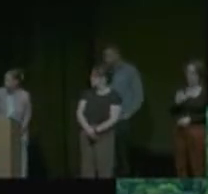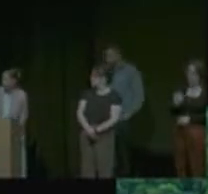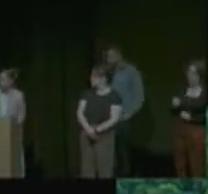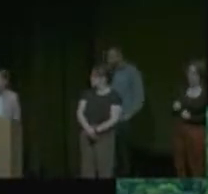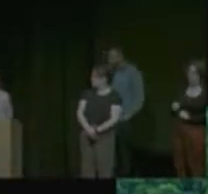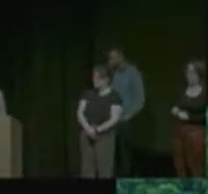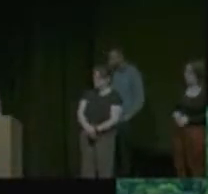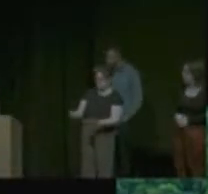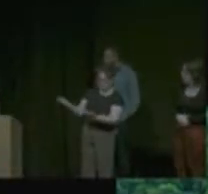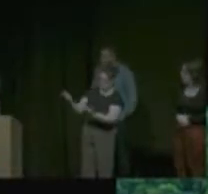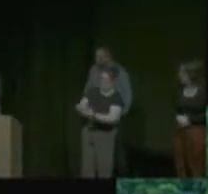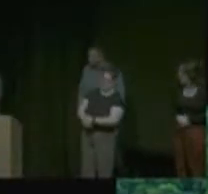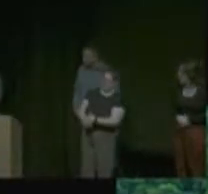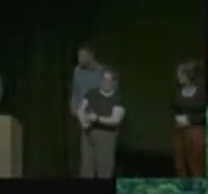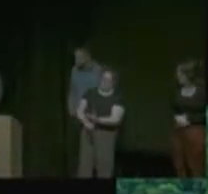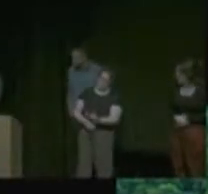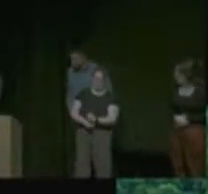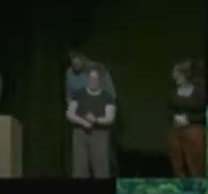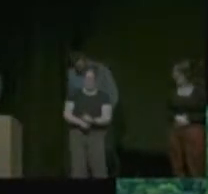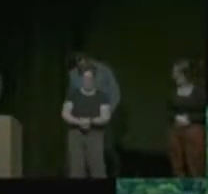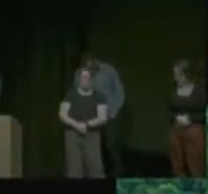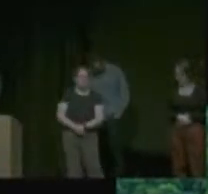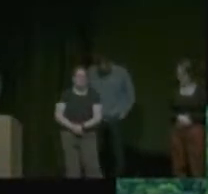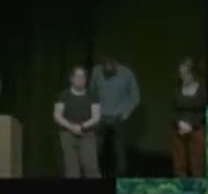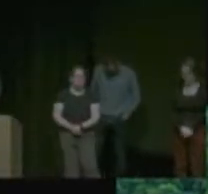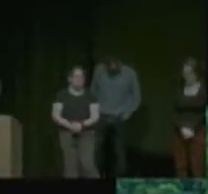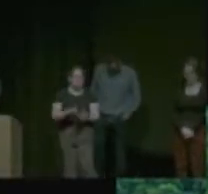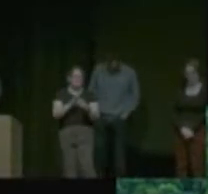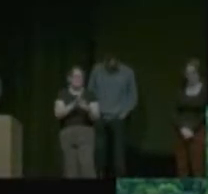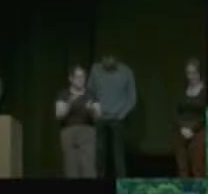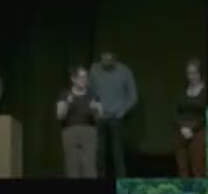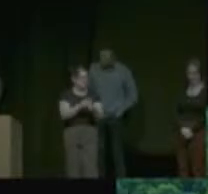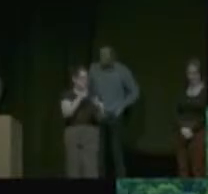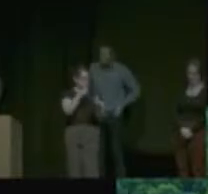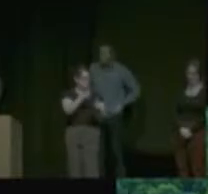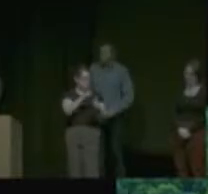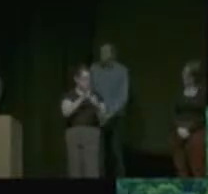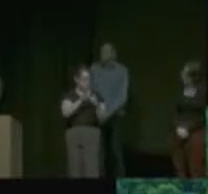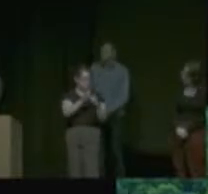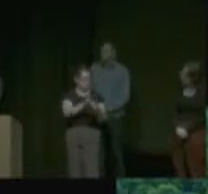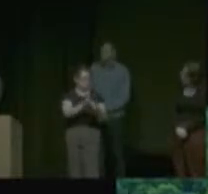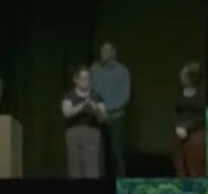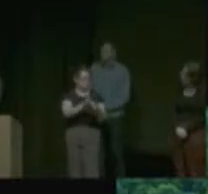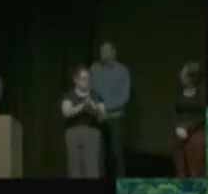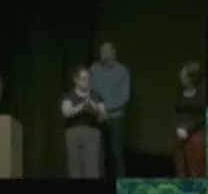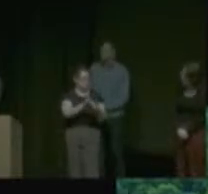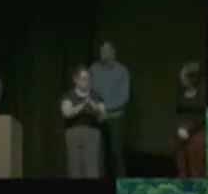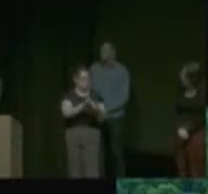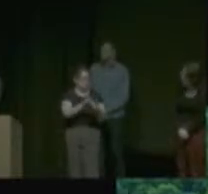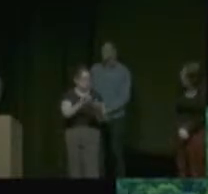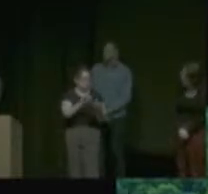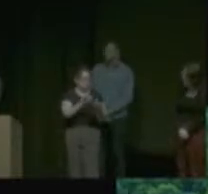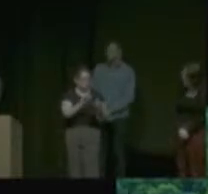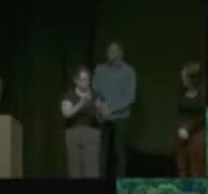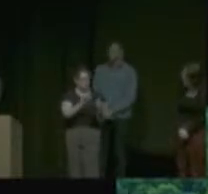Go for your part. So to speak to your first point regarding the contaminants or